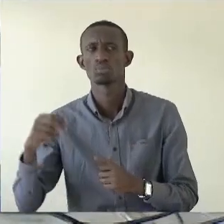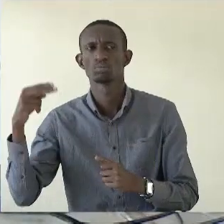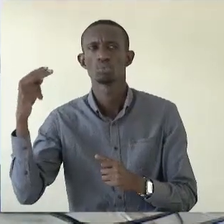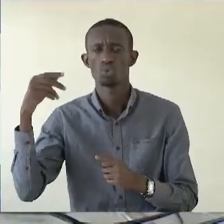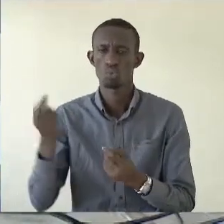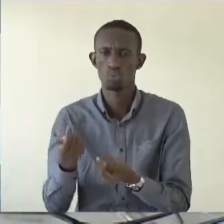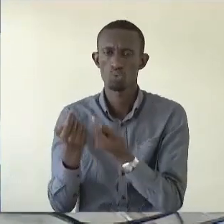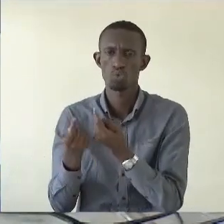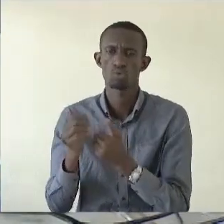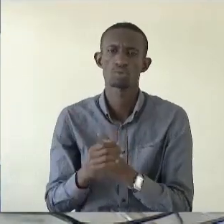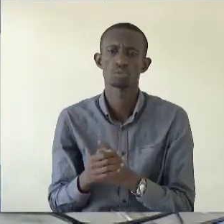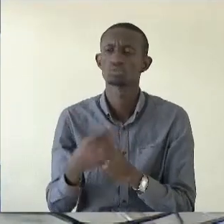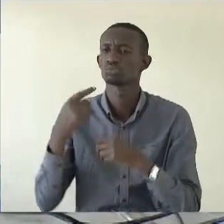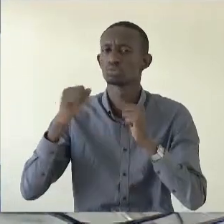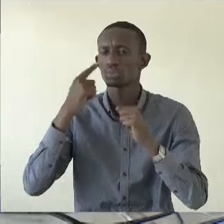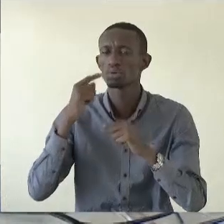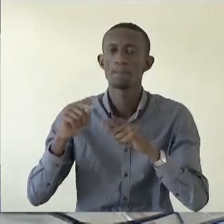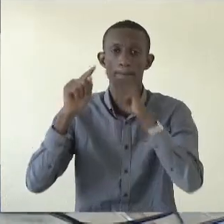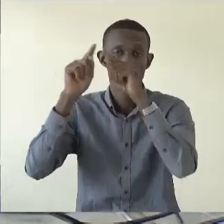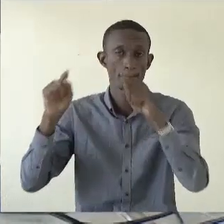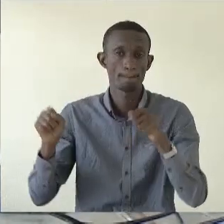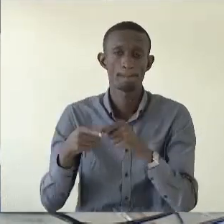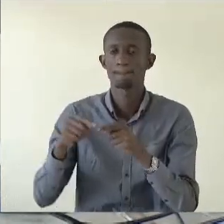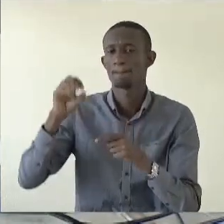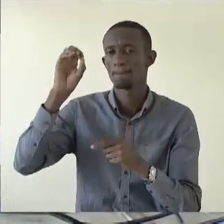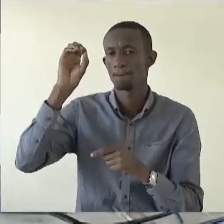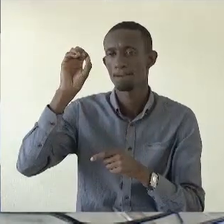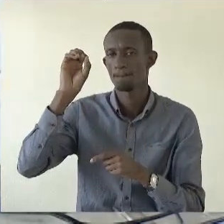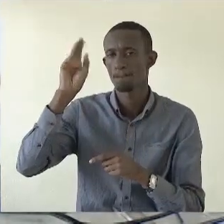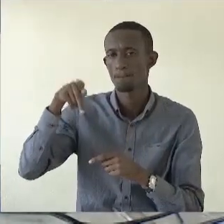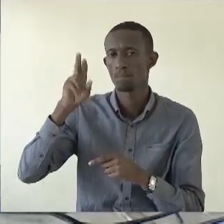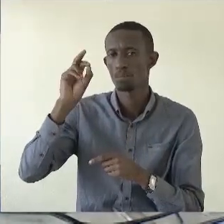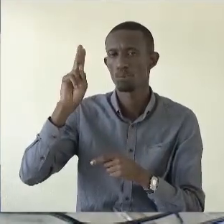to get potassium benzene,